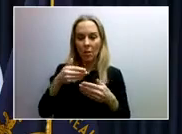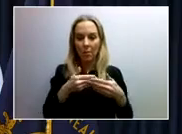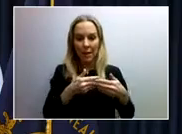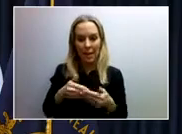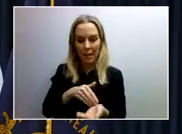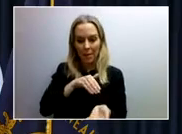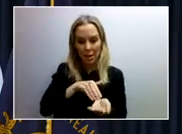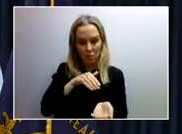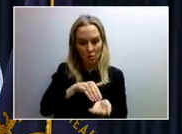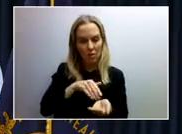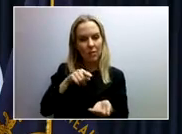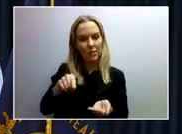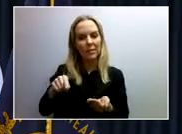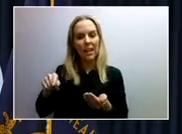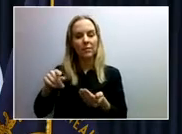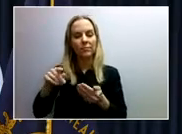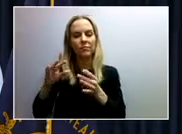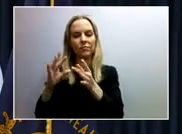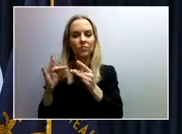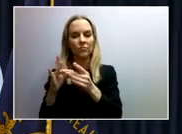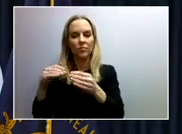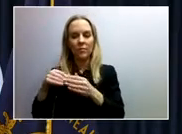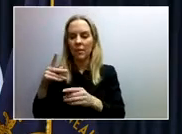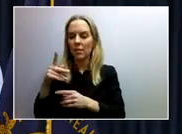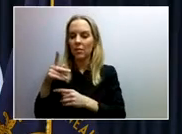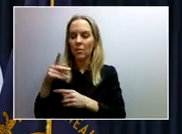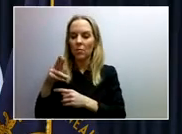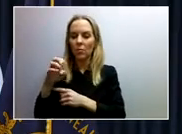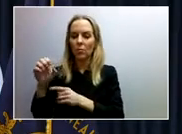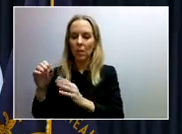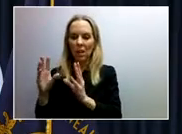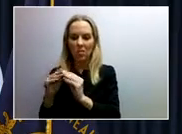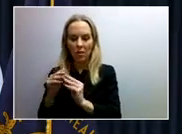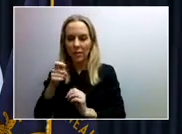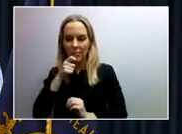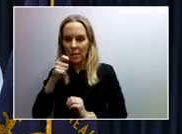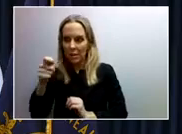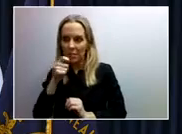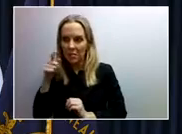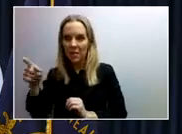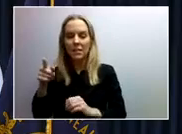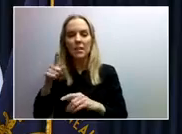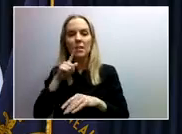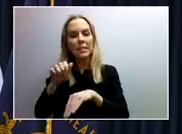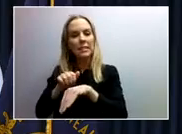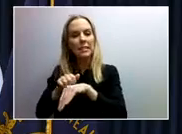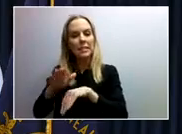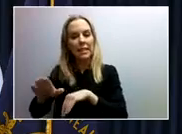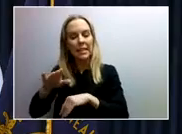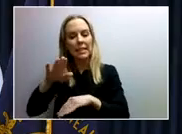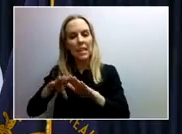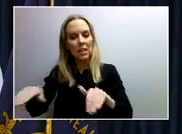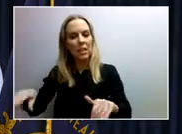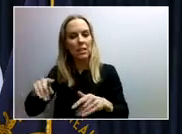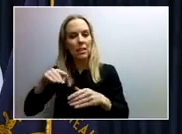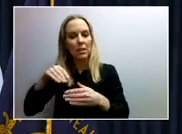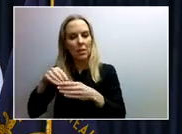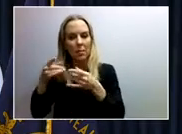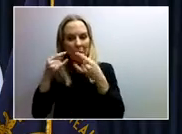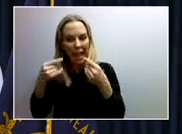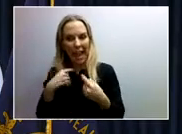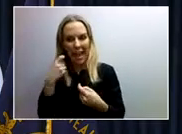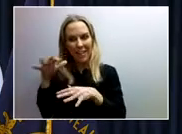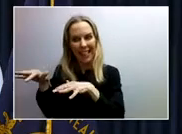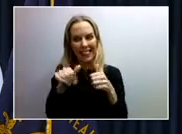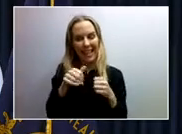press conference just begging parents to send their kids to school in masks. And I just came from the grocery and no